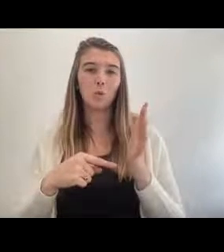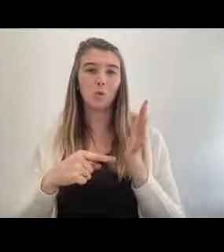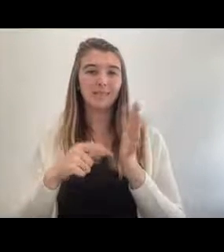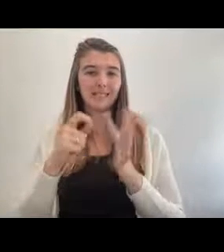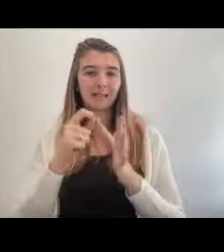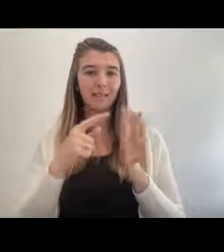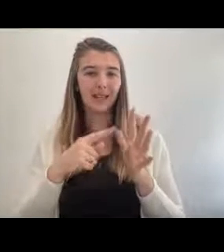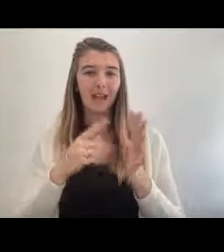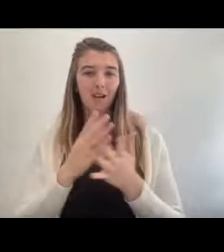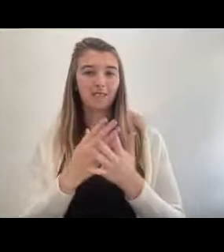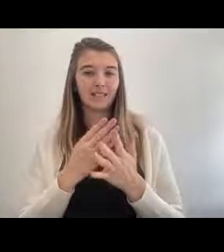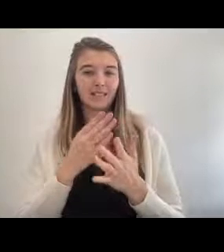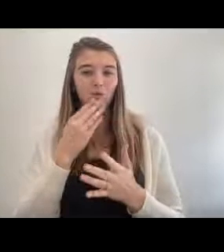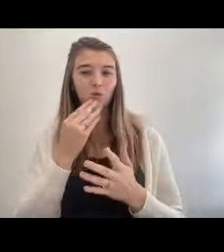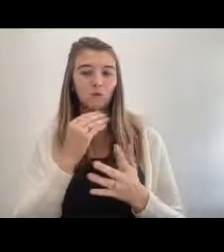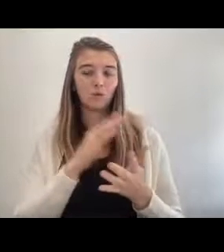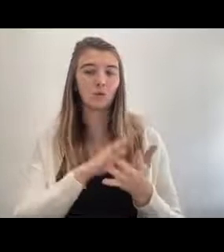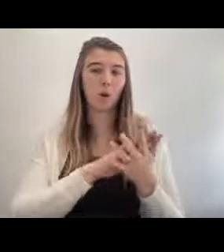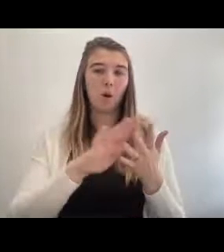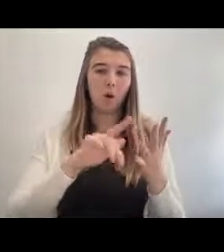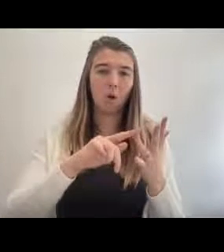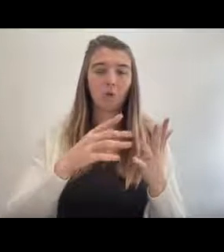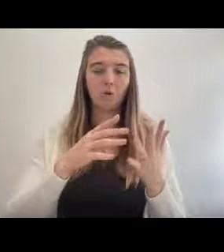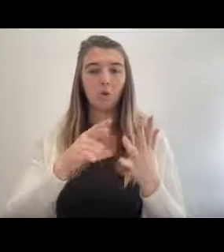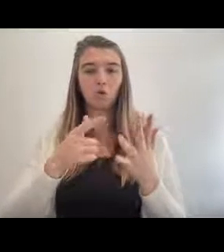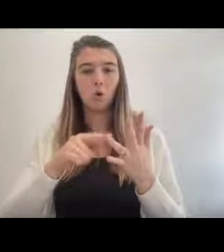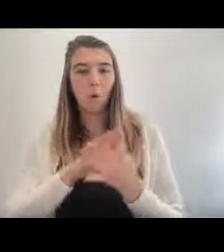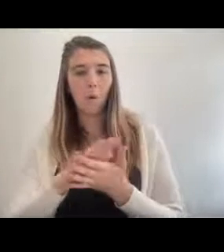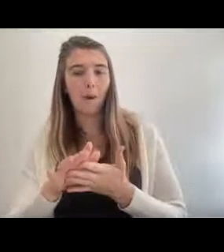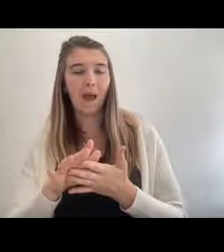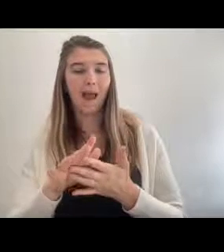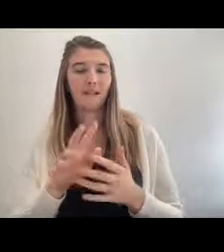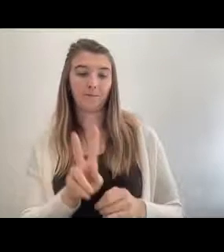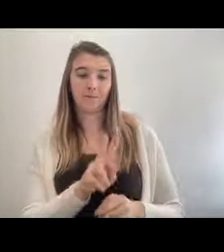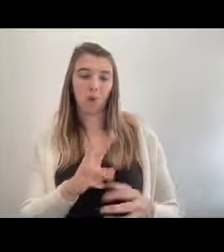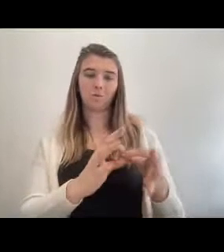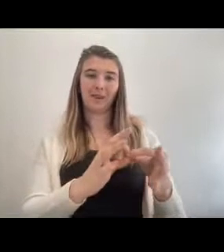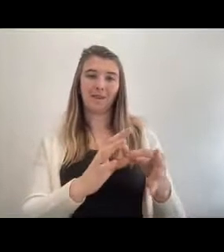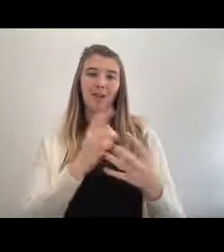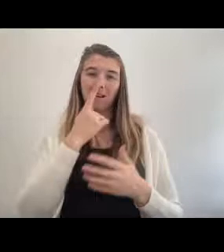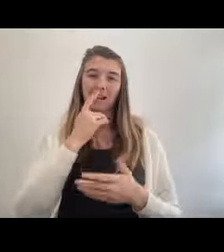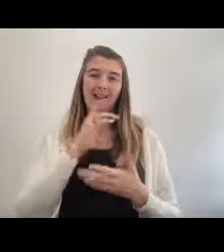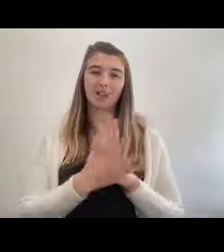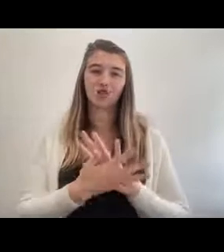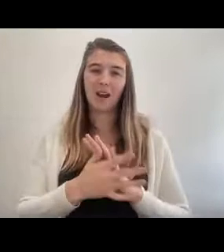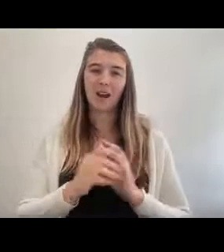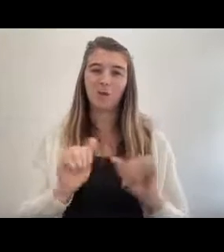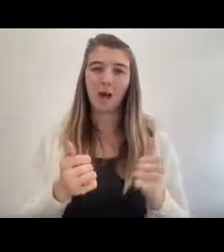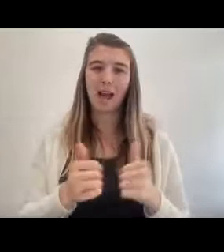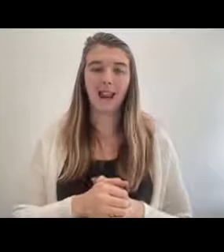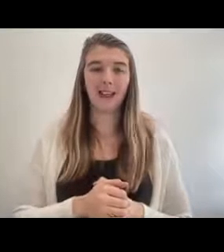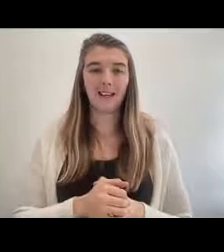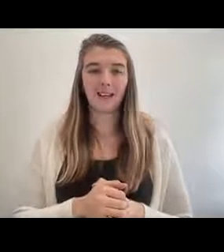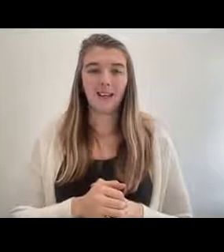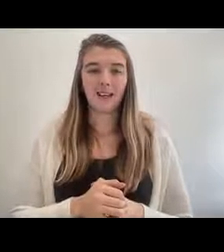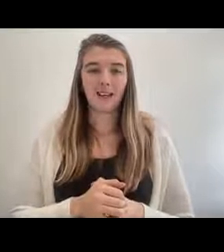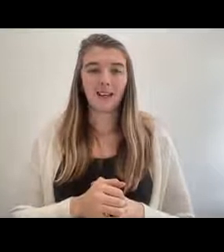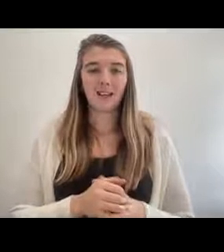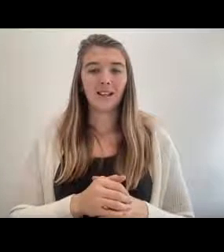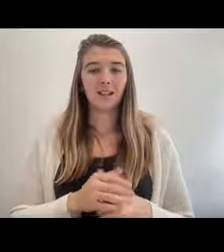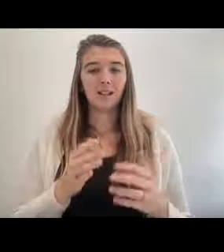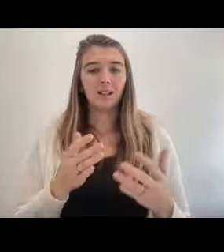bacteria. And so since this discovery of the Ideonella sakaiensis and the PETase, homologs of the PETase